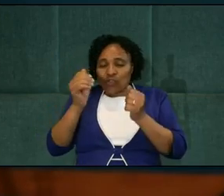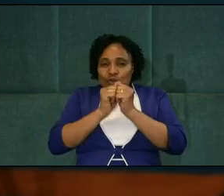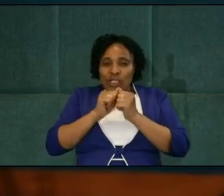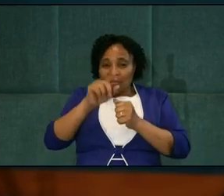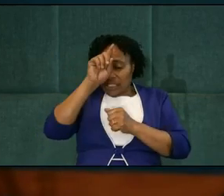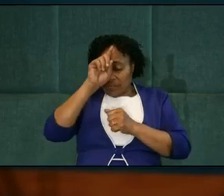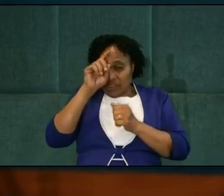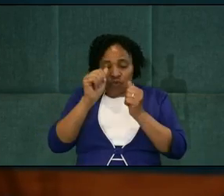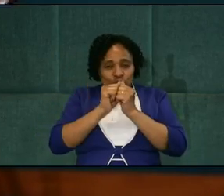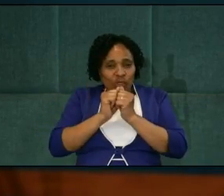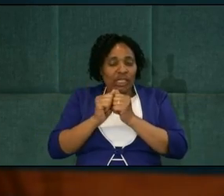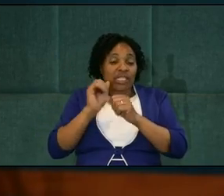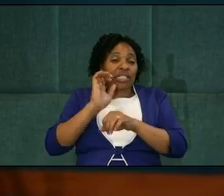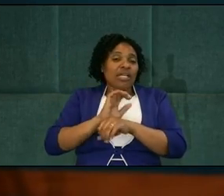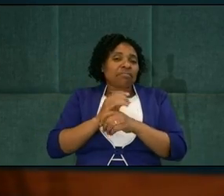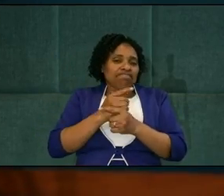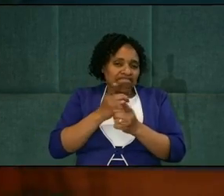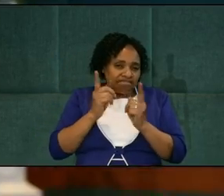Is the church with me?